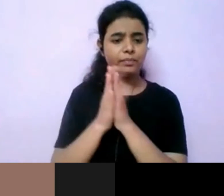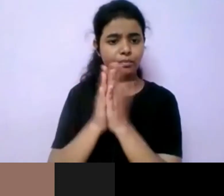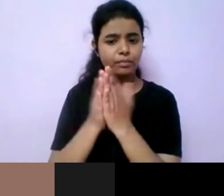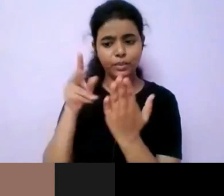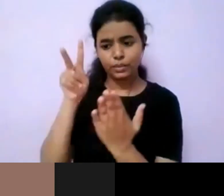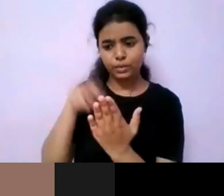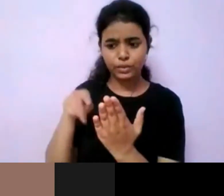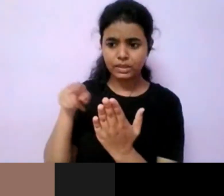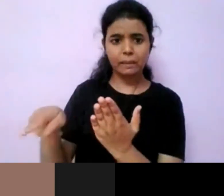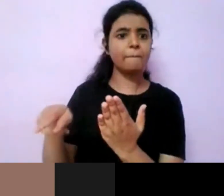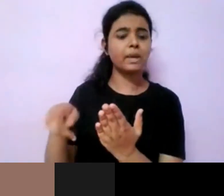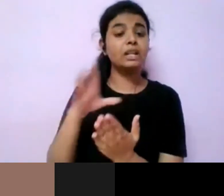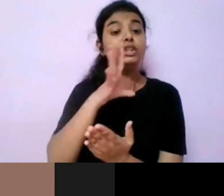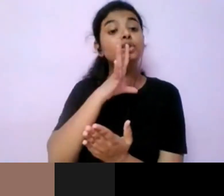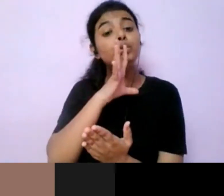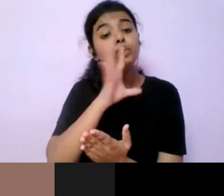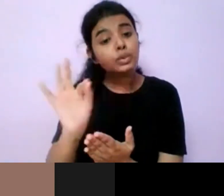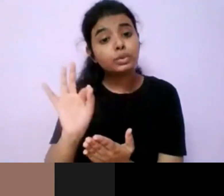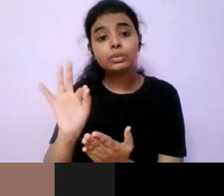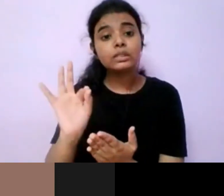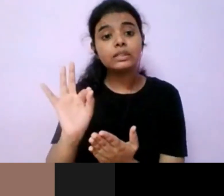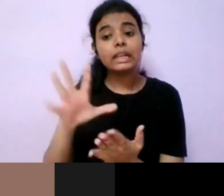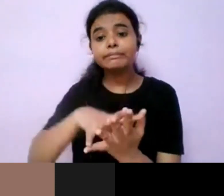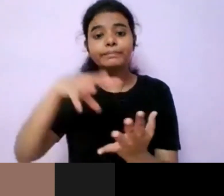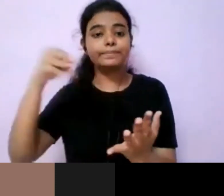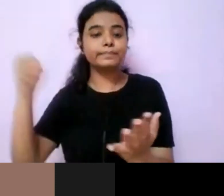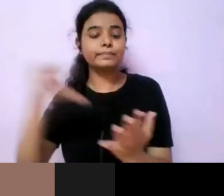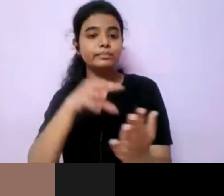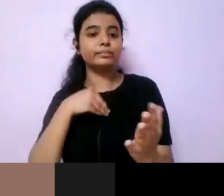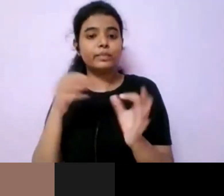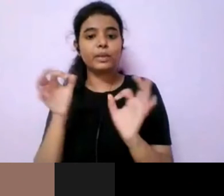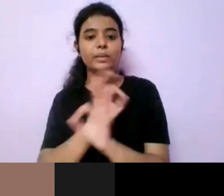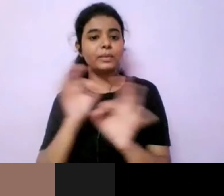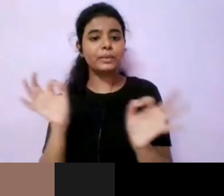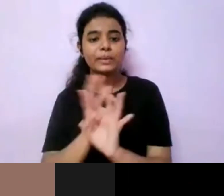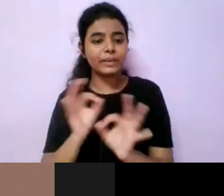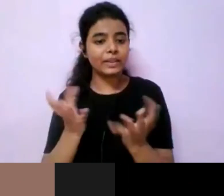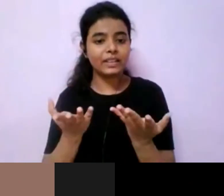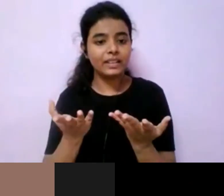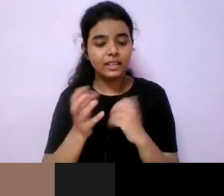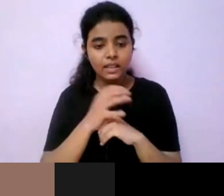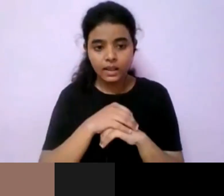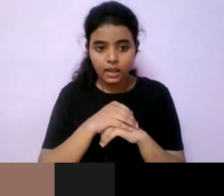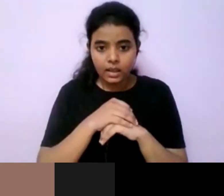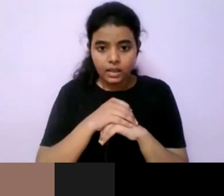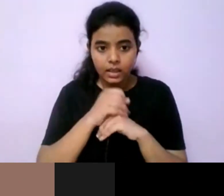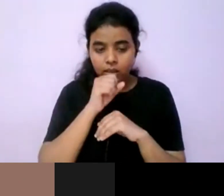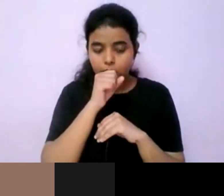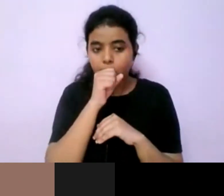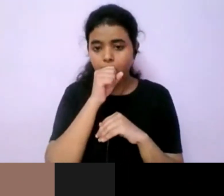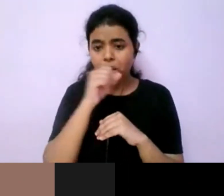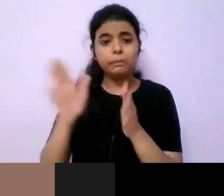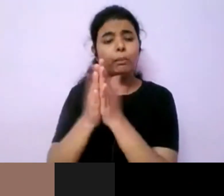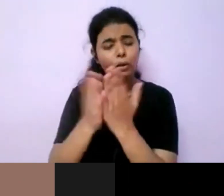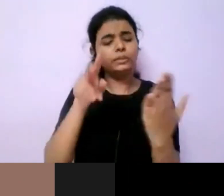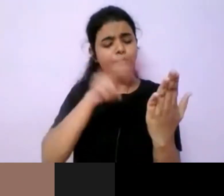but not really reflecting on it, or reading Foucault only to get good grades, but